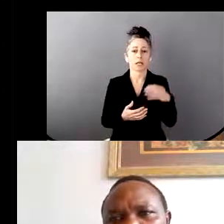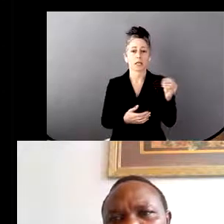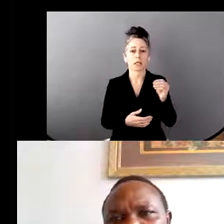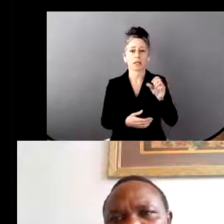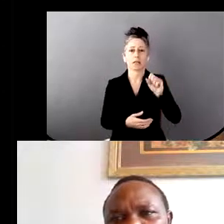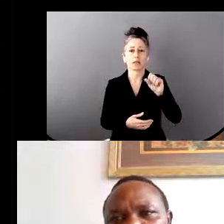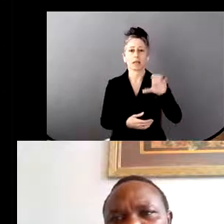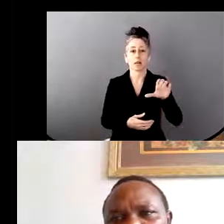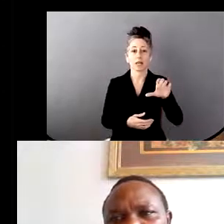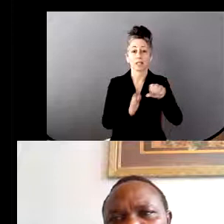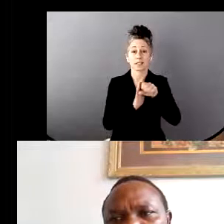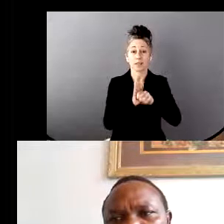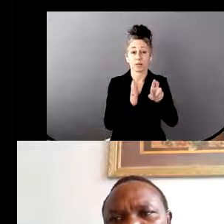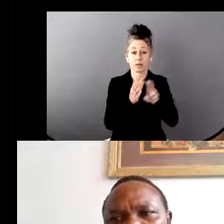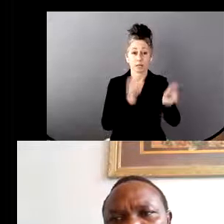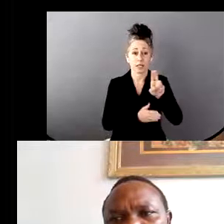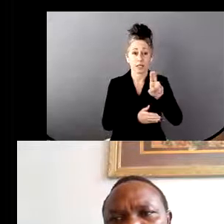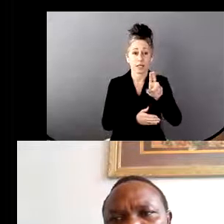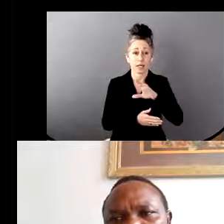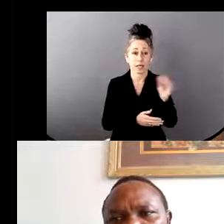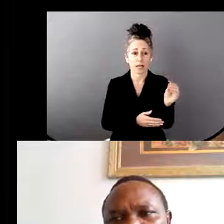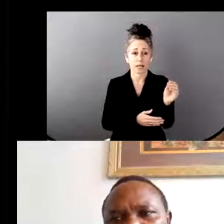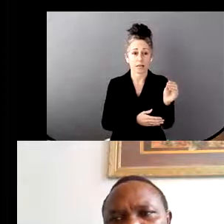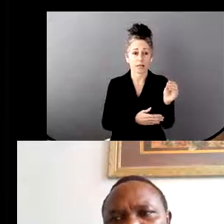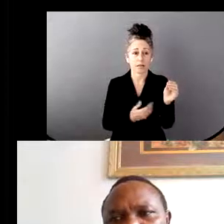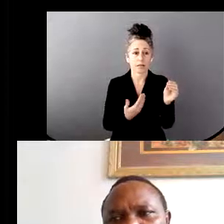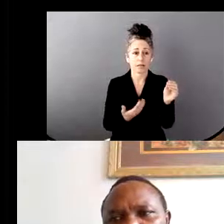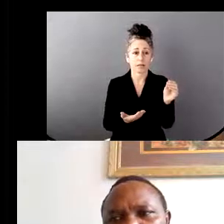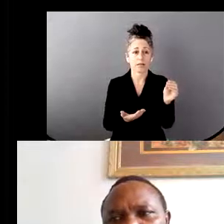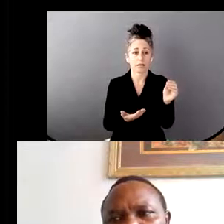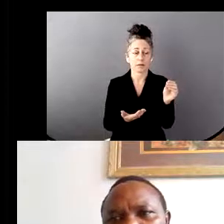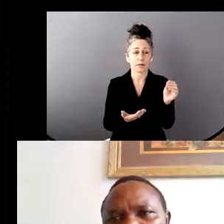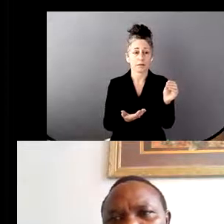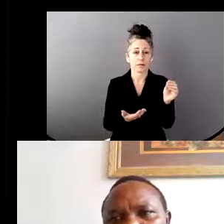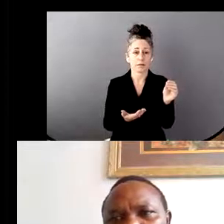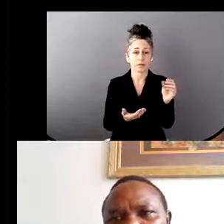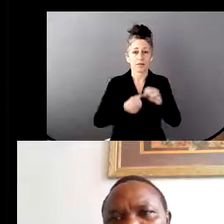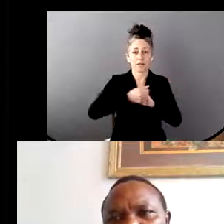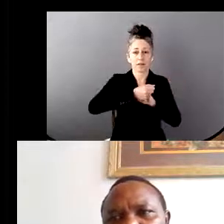University, and the